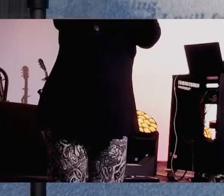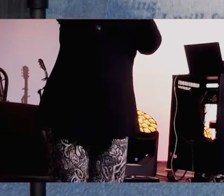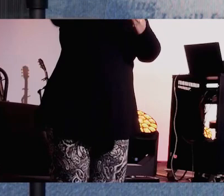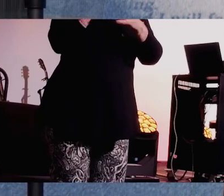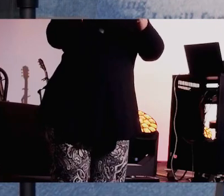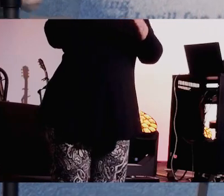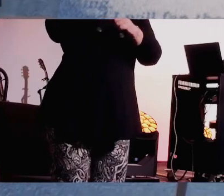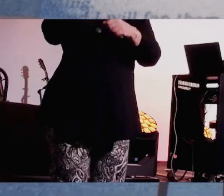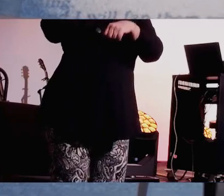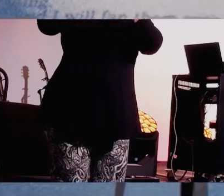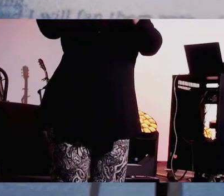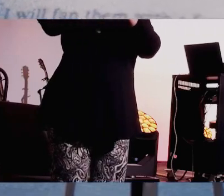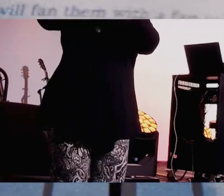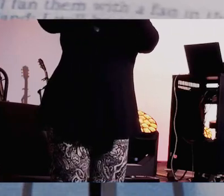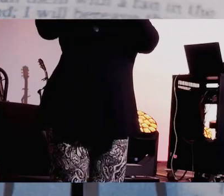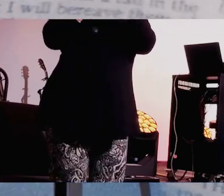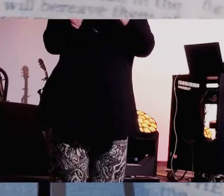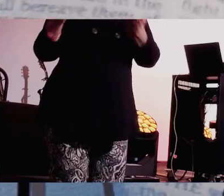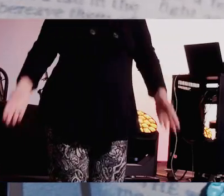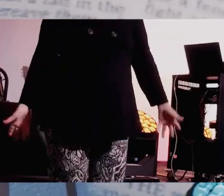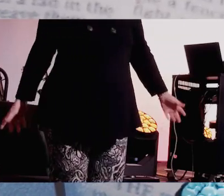have time to read the Bible.